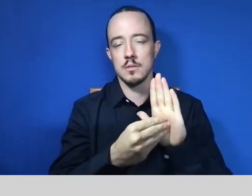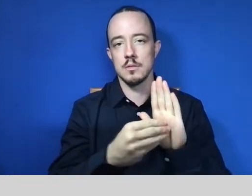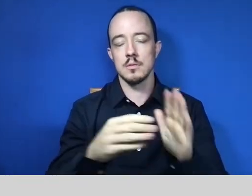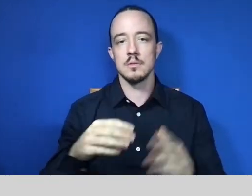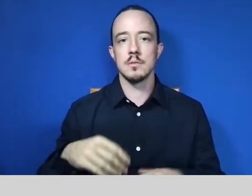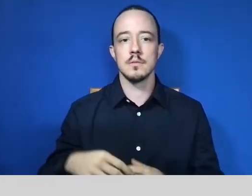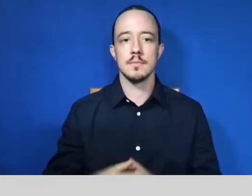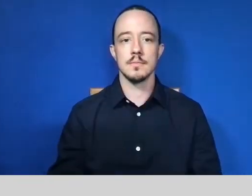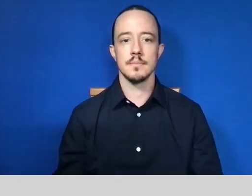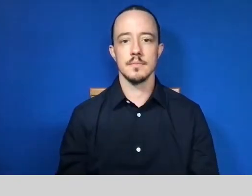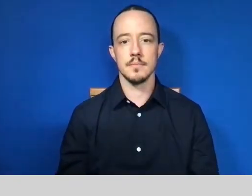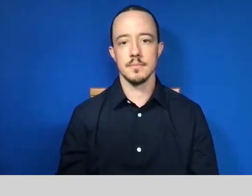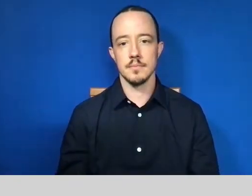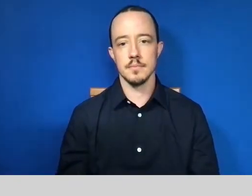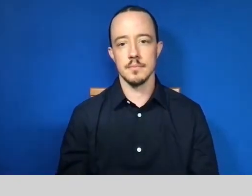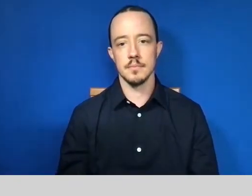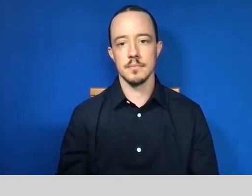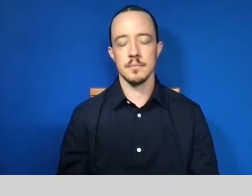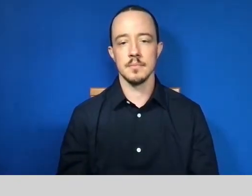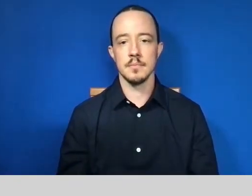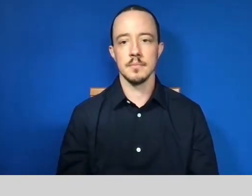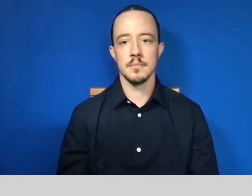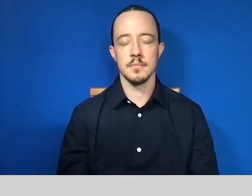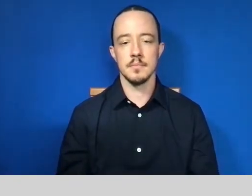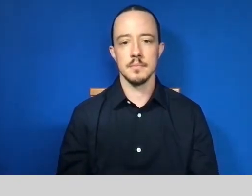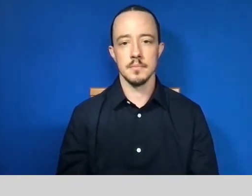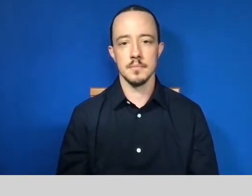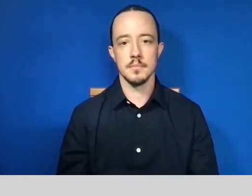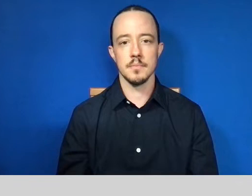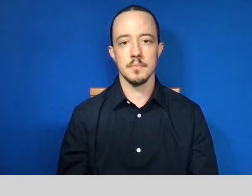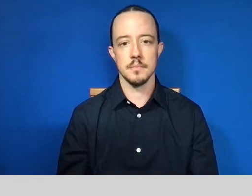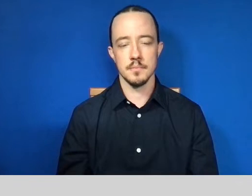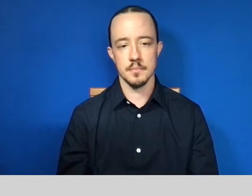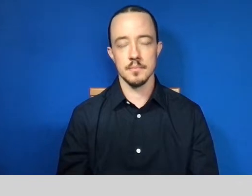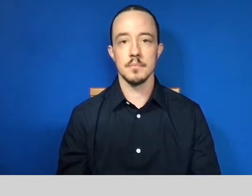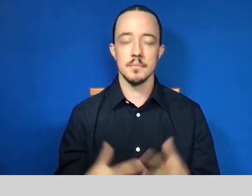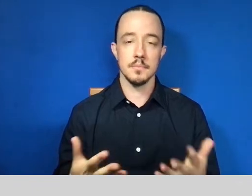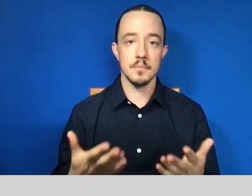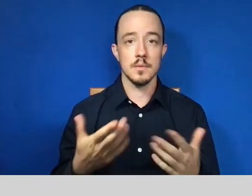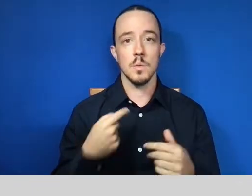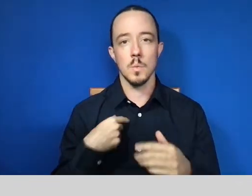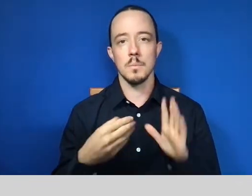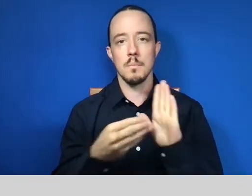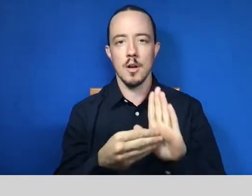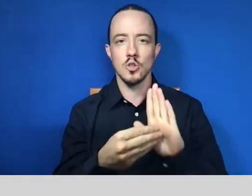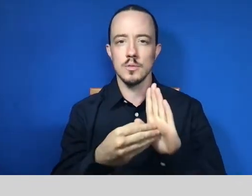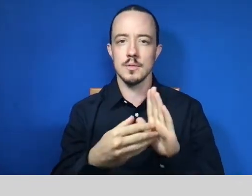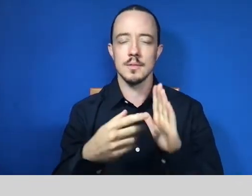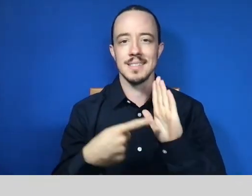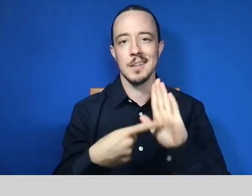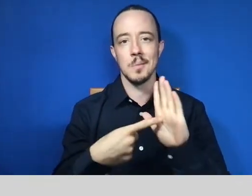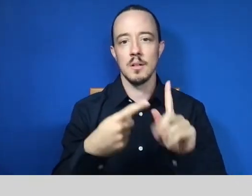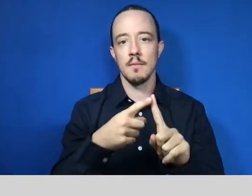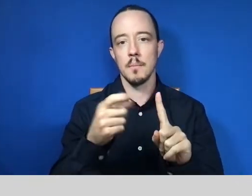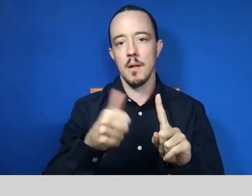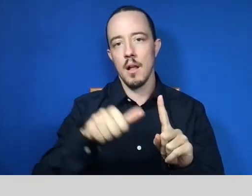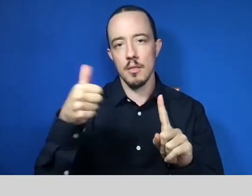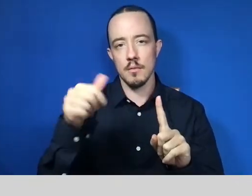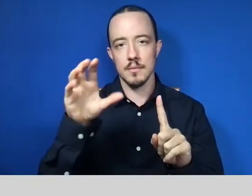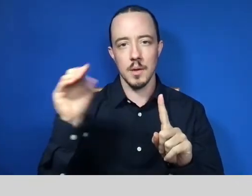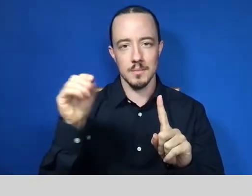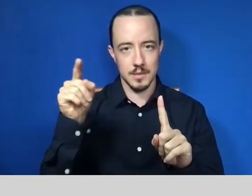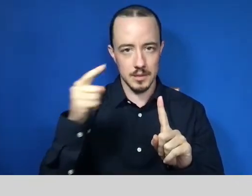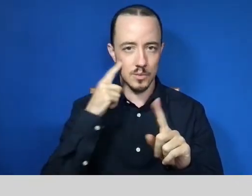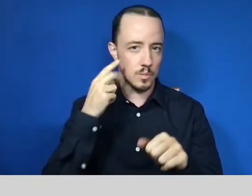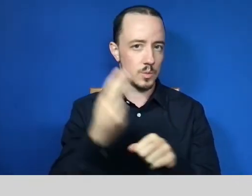that were implemented not in Python, for example, in C, but we still would like to use the type hints for